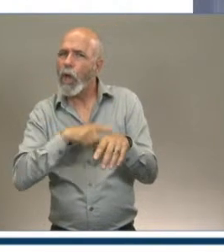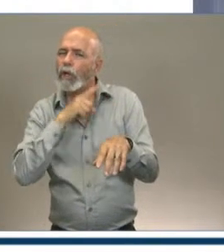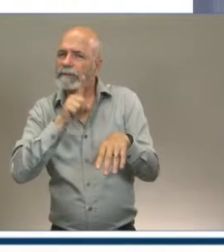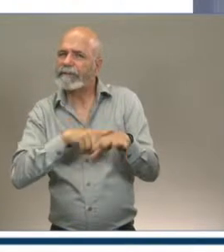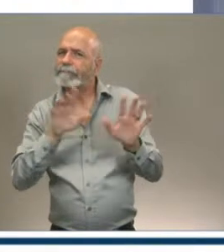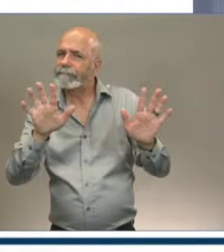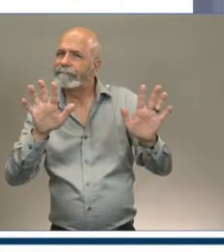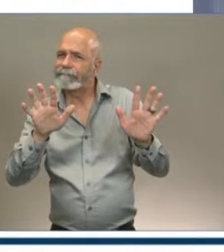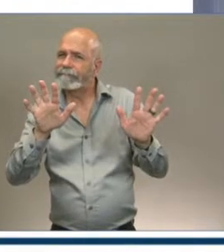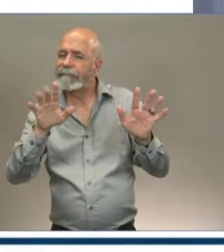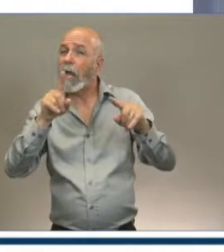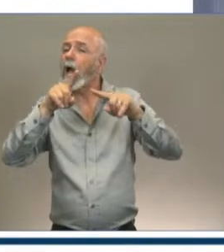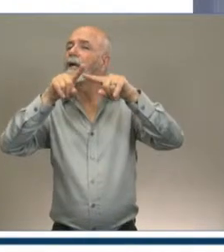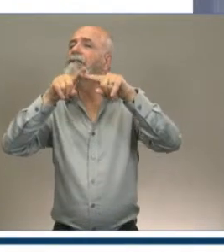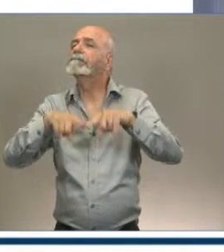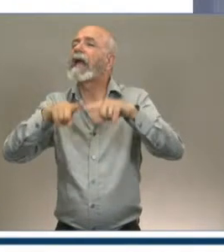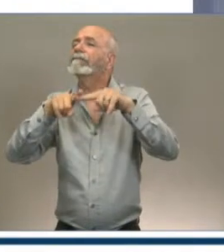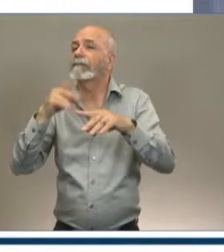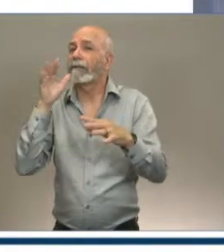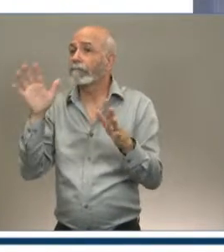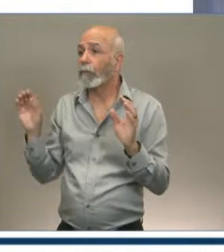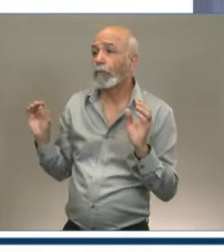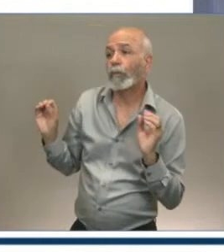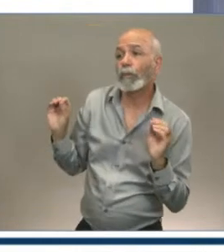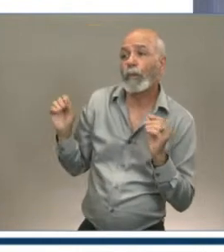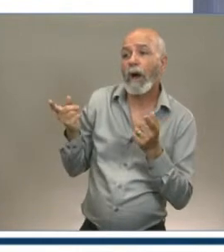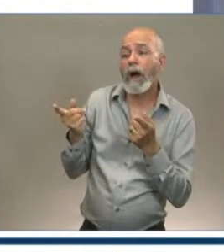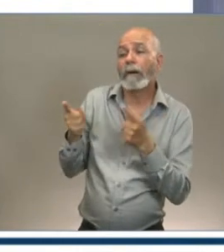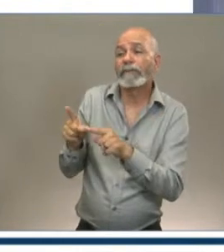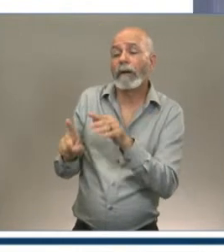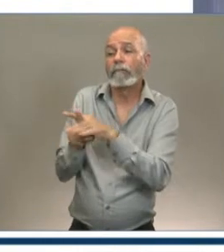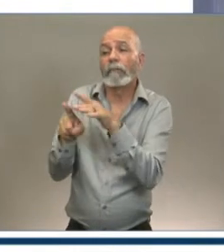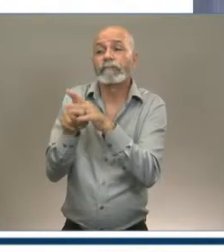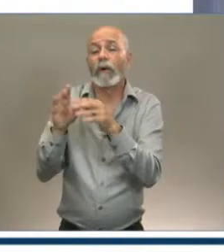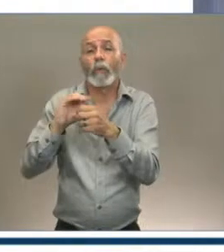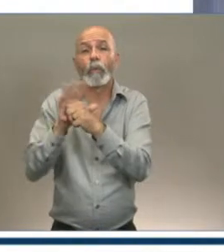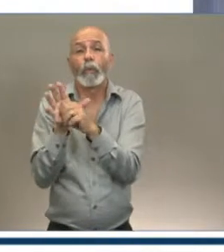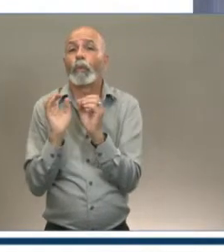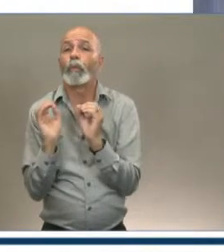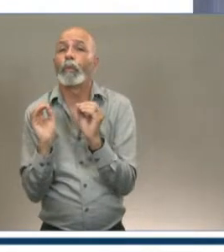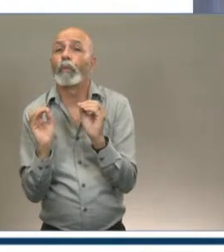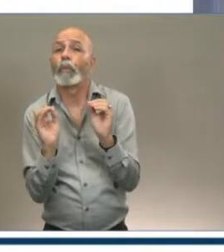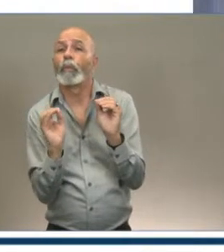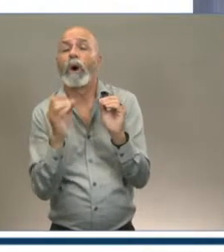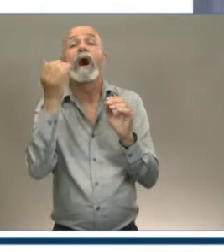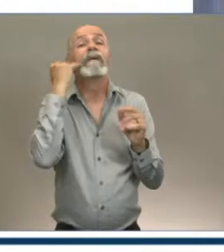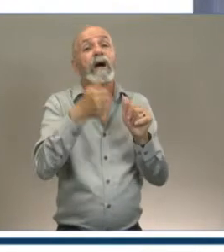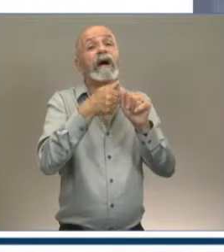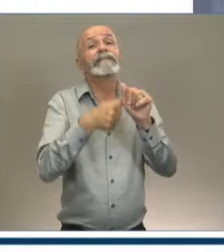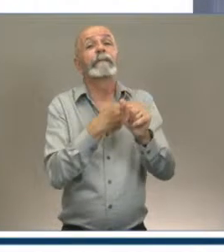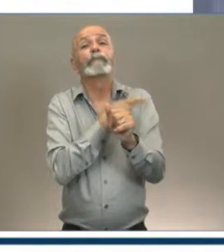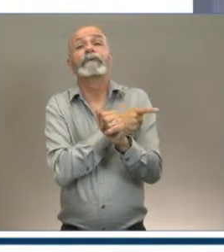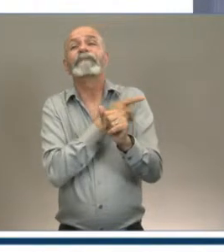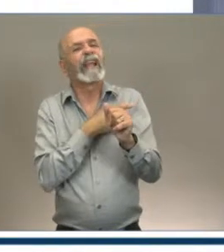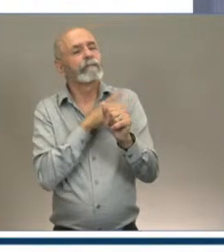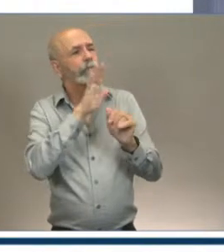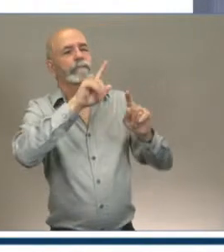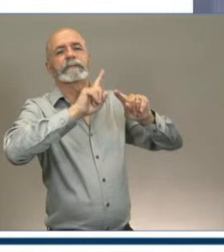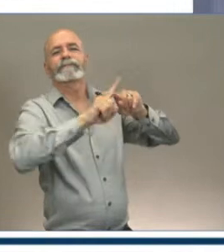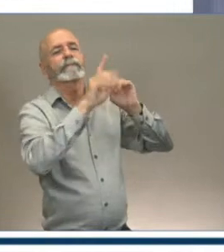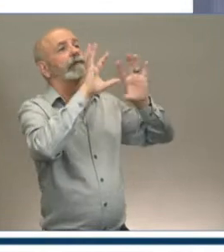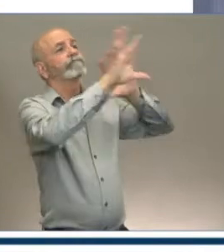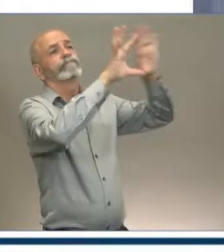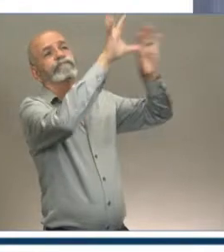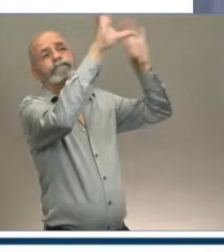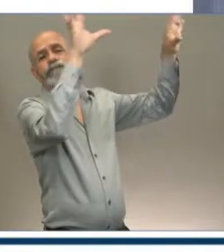number of factors Dr. Strang can speak to, but every province will be a little bit different. We expect soon to come out with a